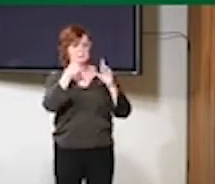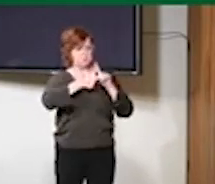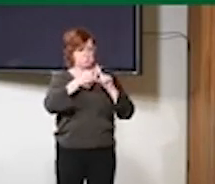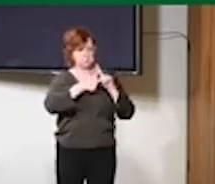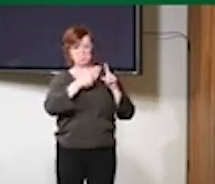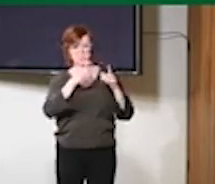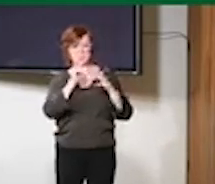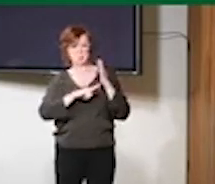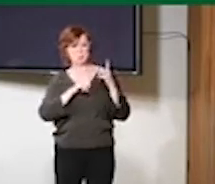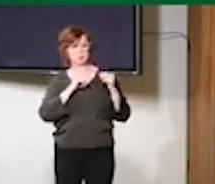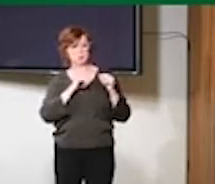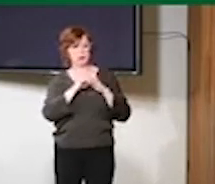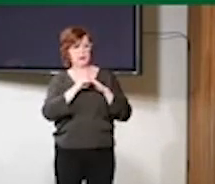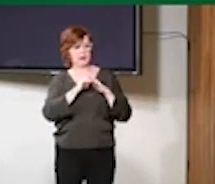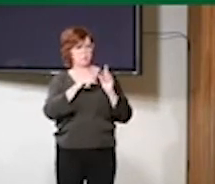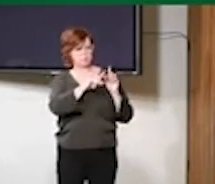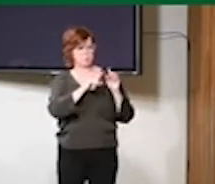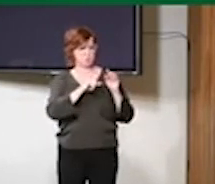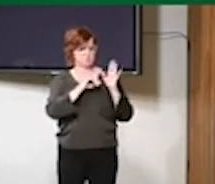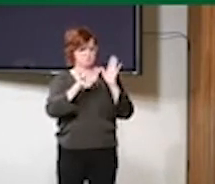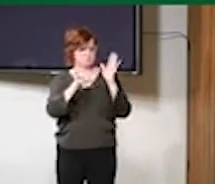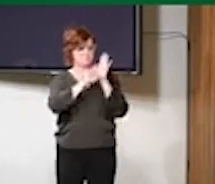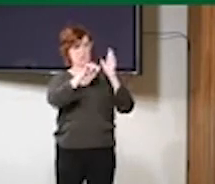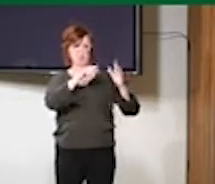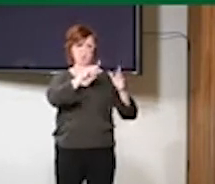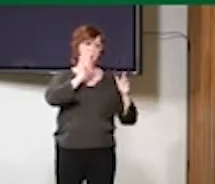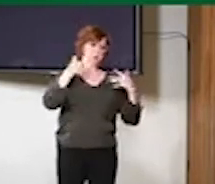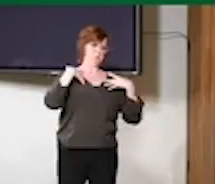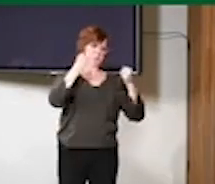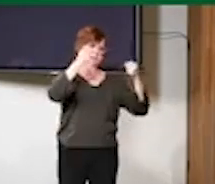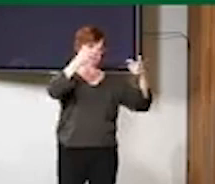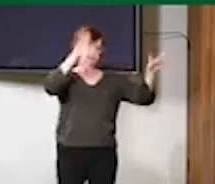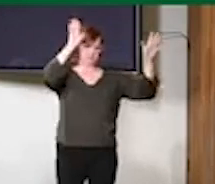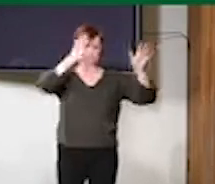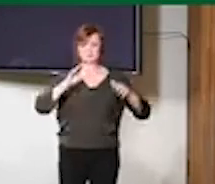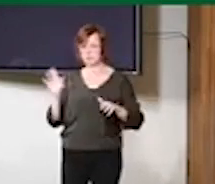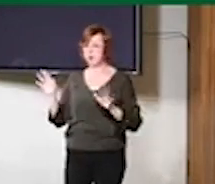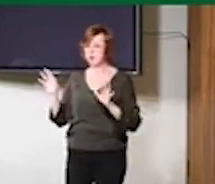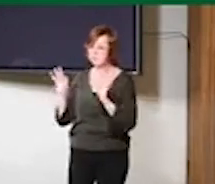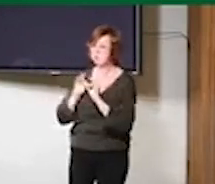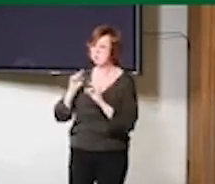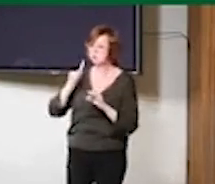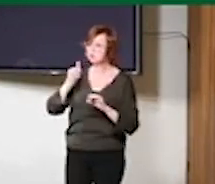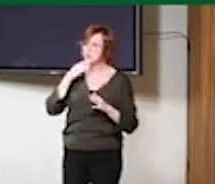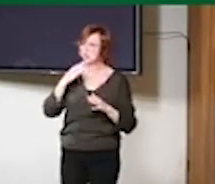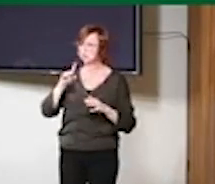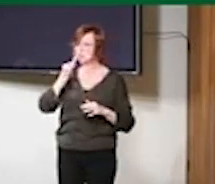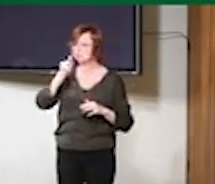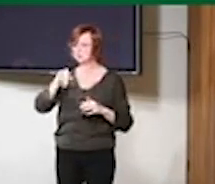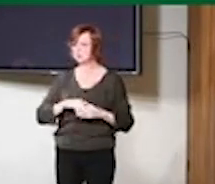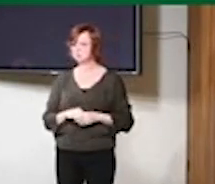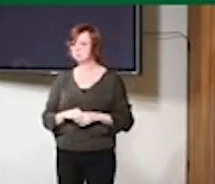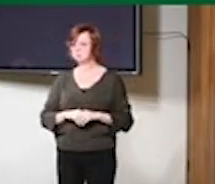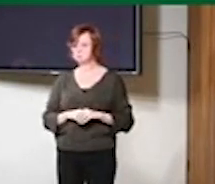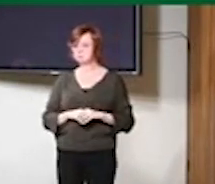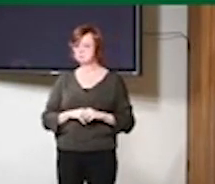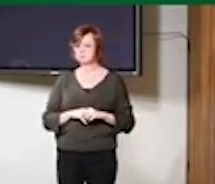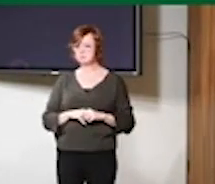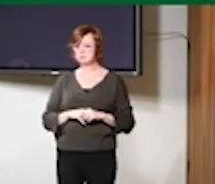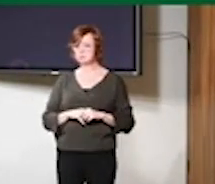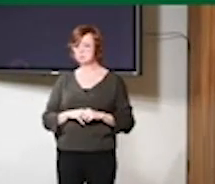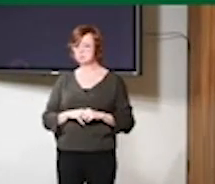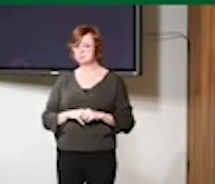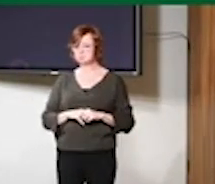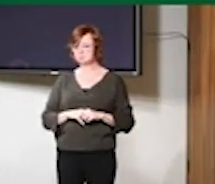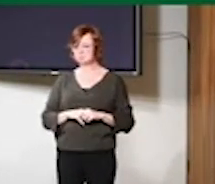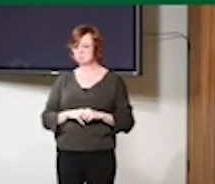how that works. Yeah, that's a really important question, and just to inform the public that initially, of course, in the